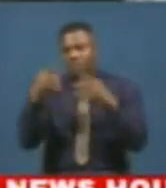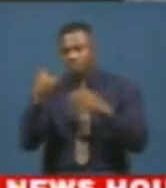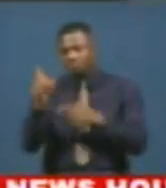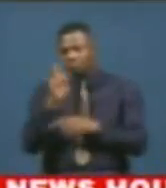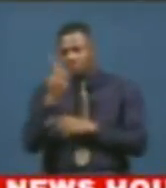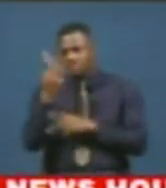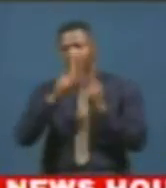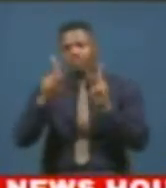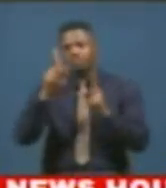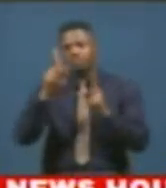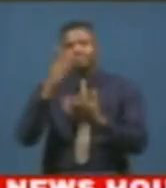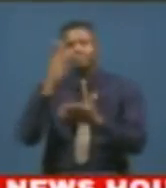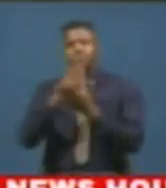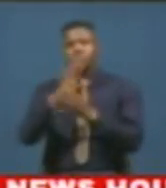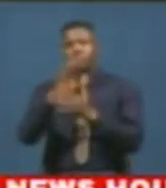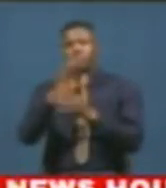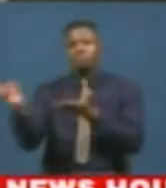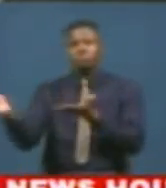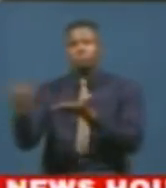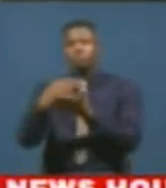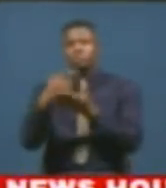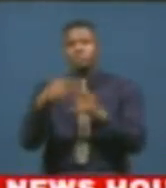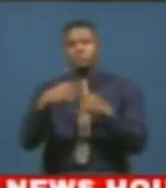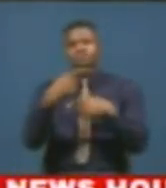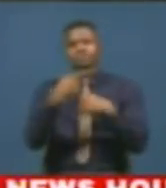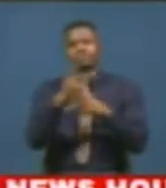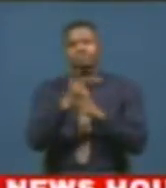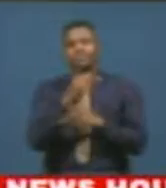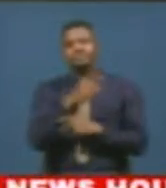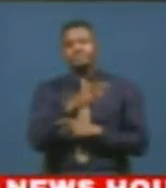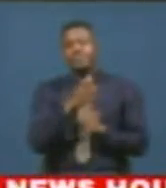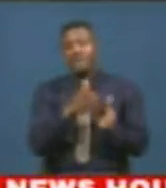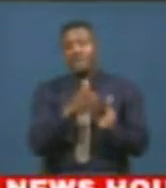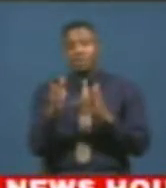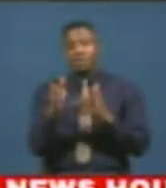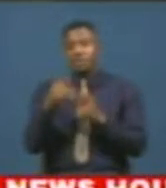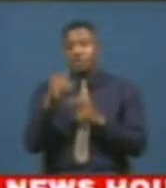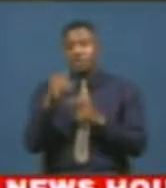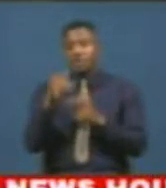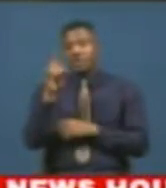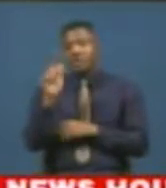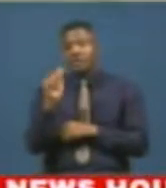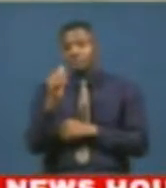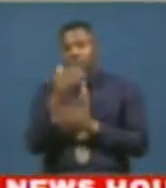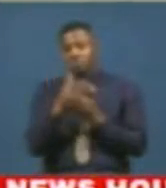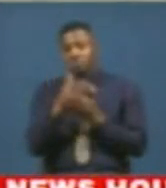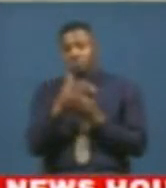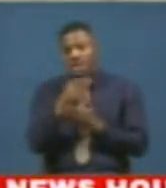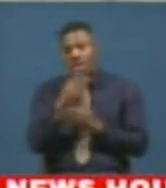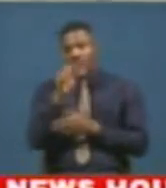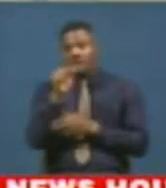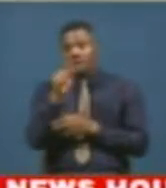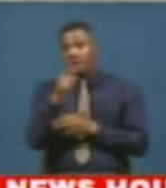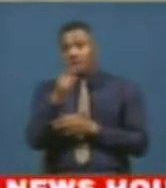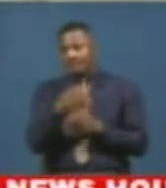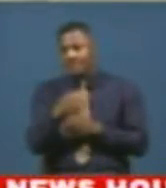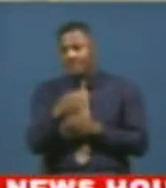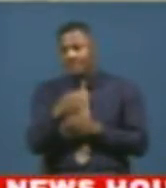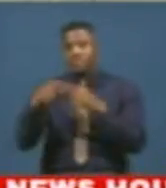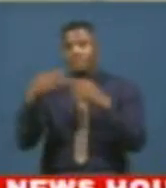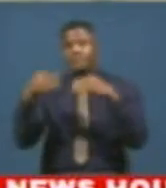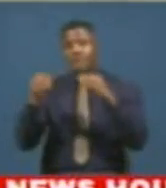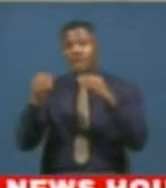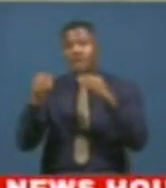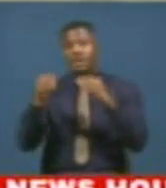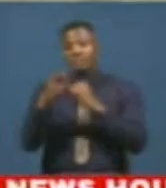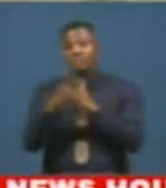public to return the products to the manufacturer. According to the FDA, samples of COA FS picked up from the market and the